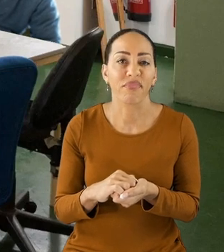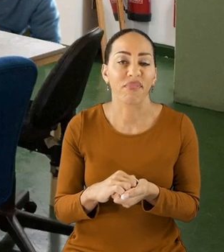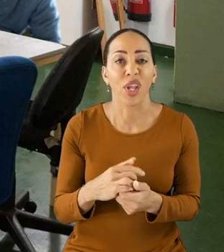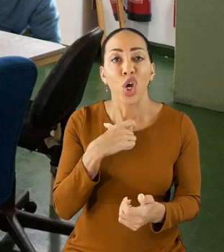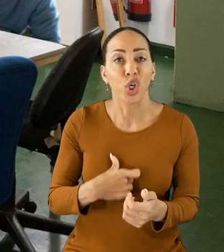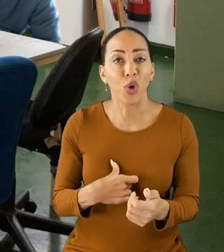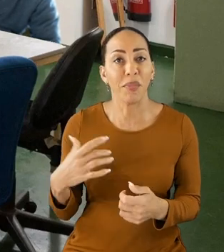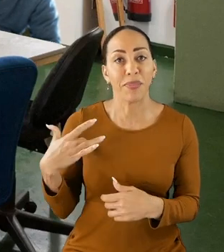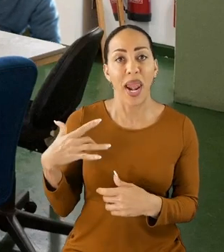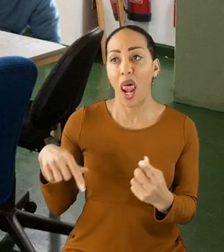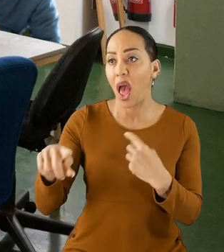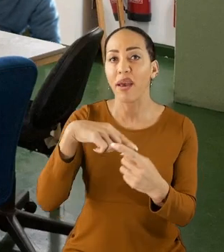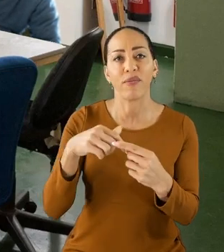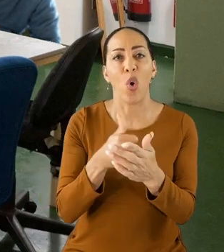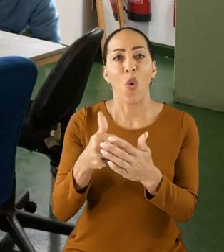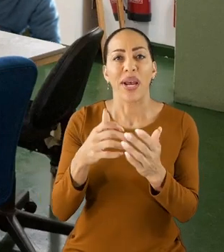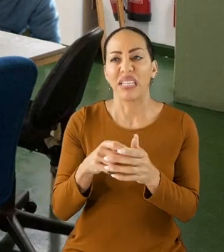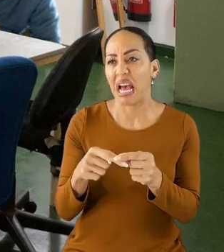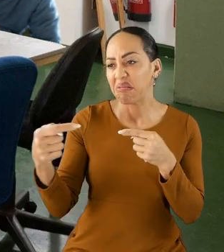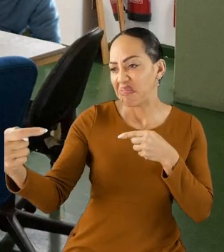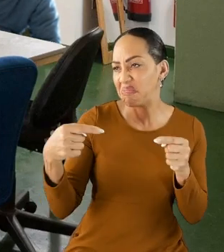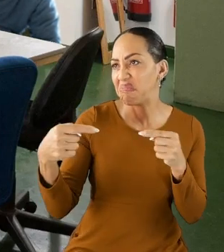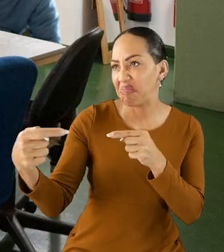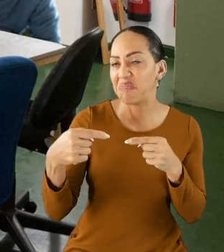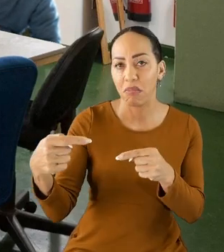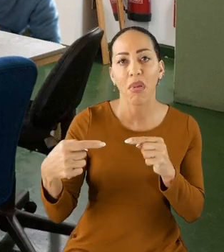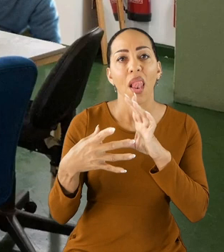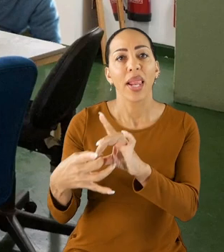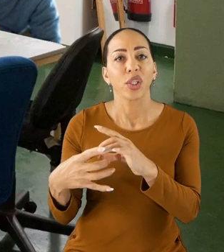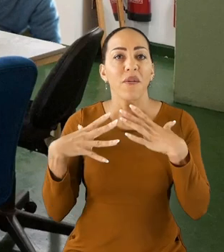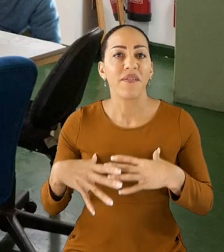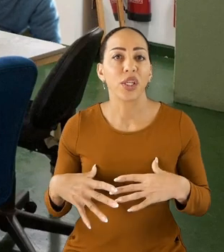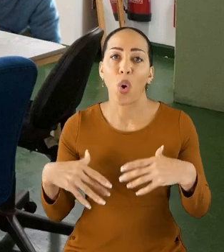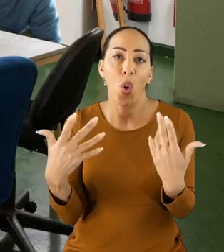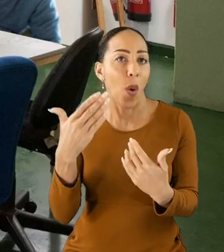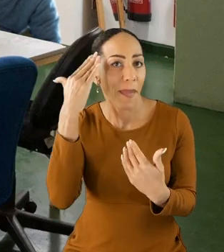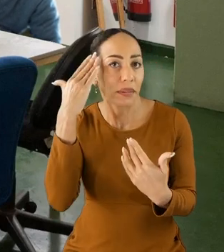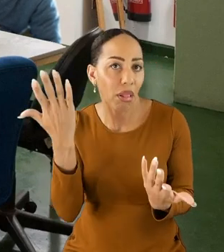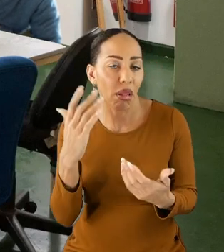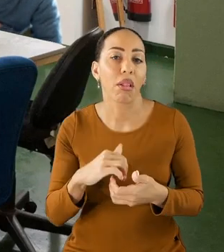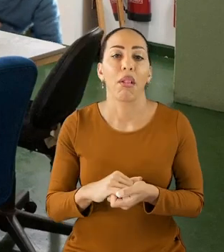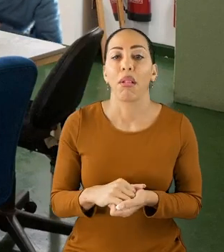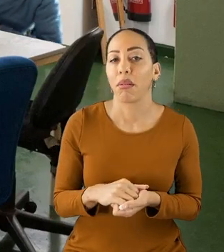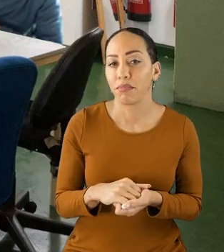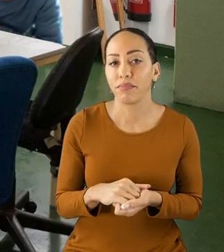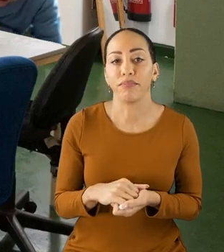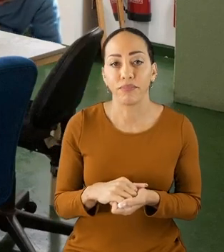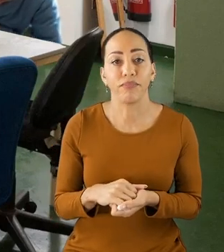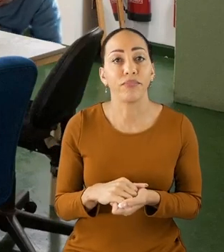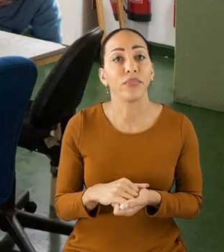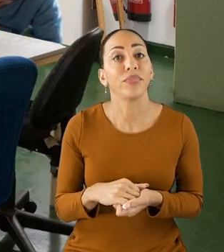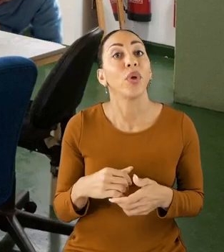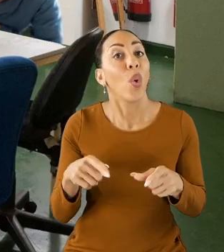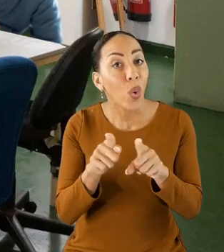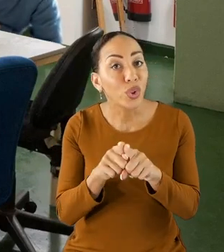there have been human beings. There has been some form of othering going on because of people's physical or mental